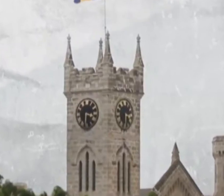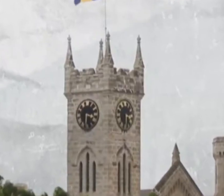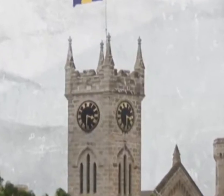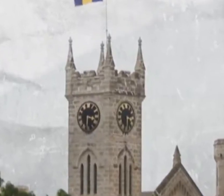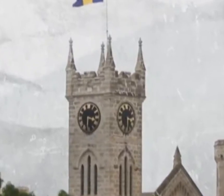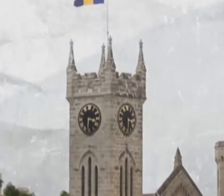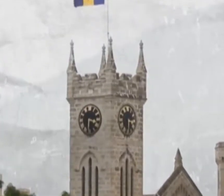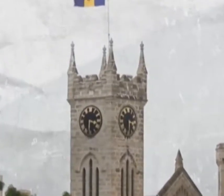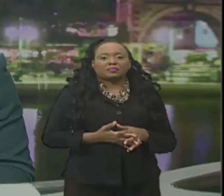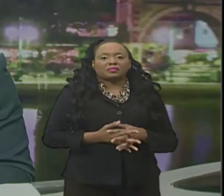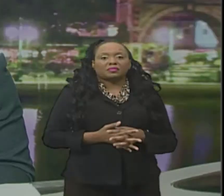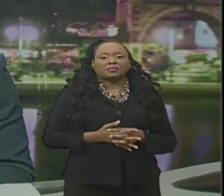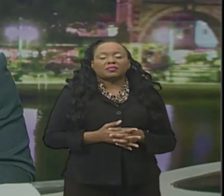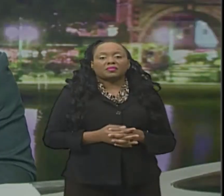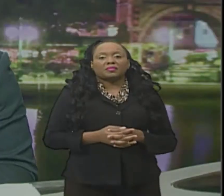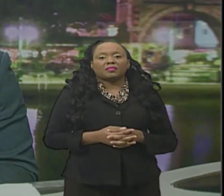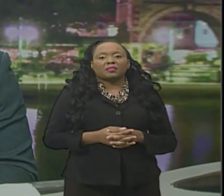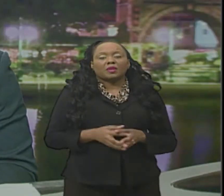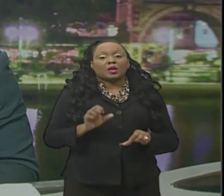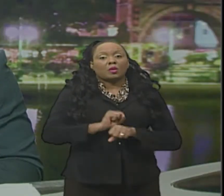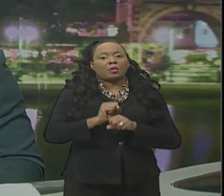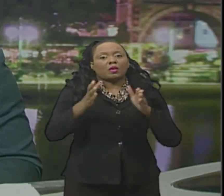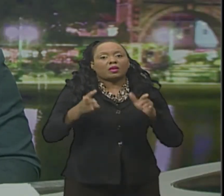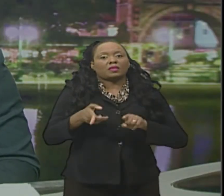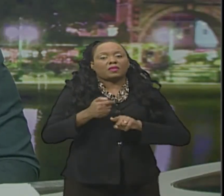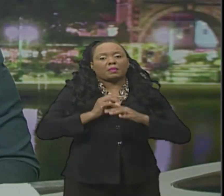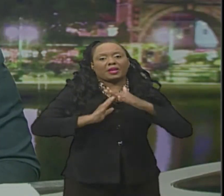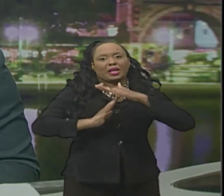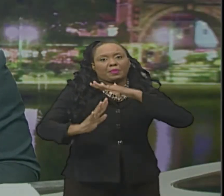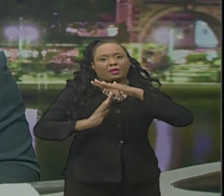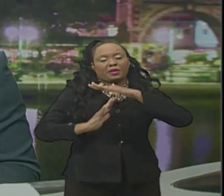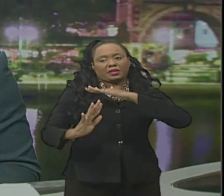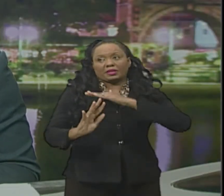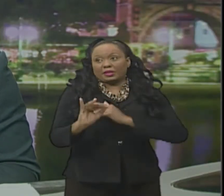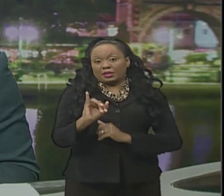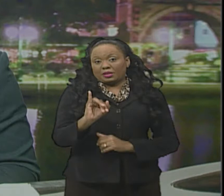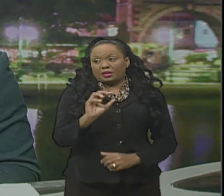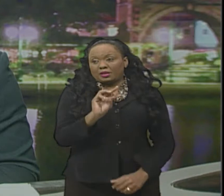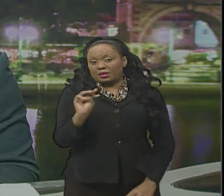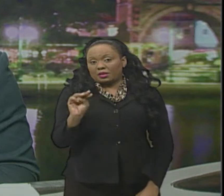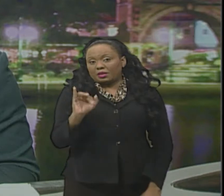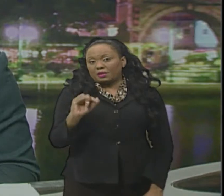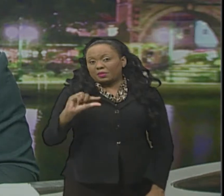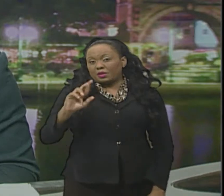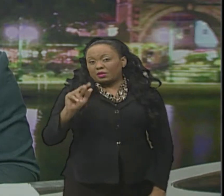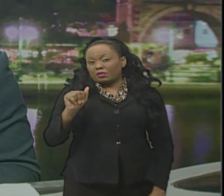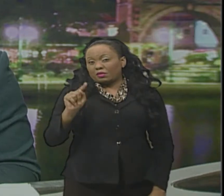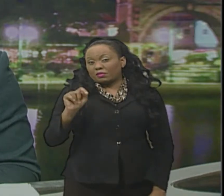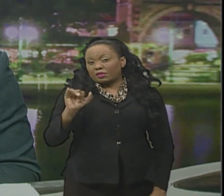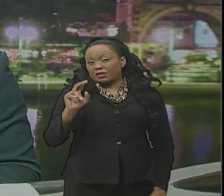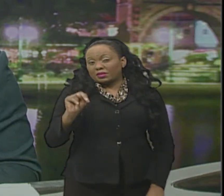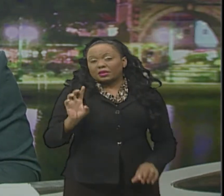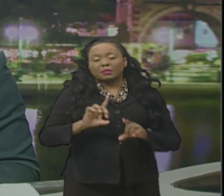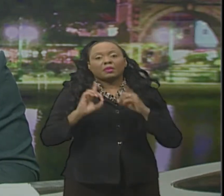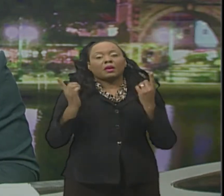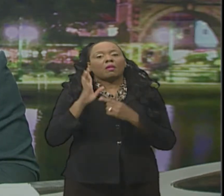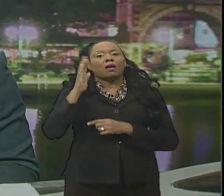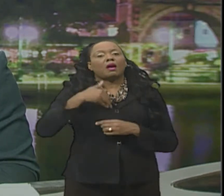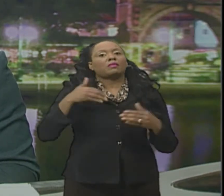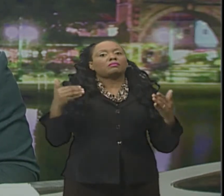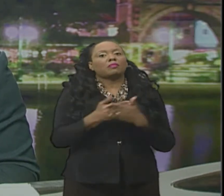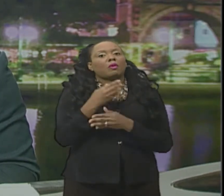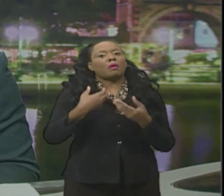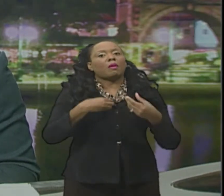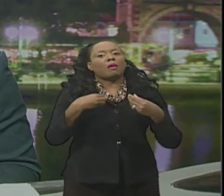fiscal deficits. Workers at the Immigration Department should be occupying their new office space at the Princess Alice